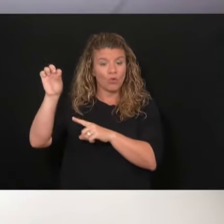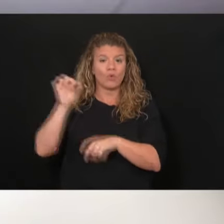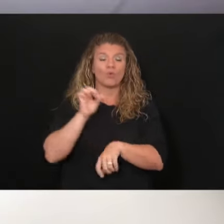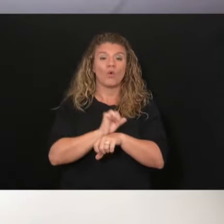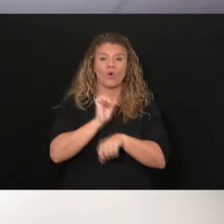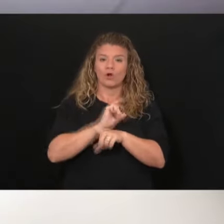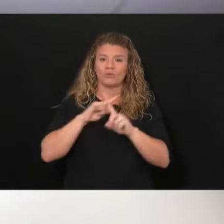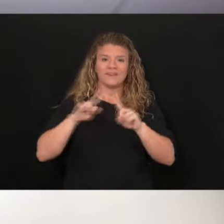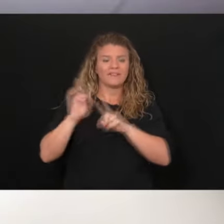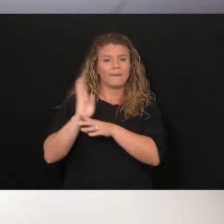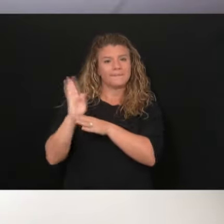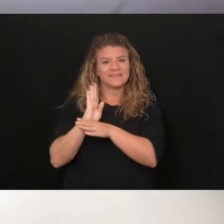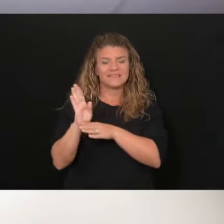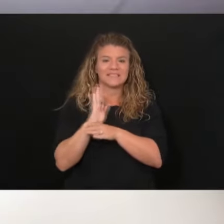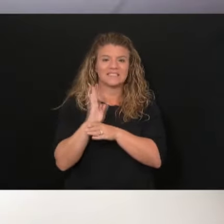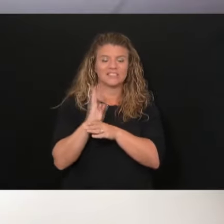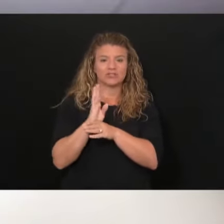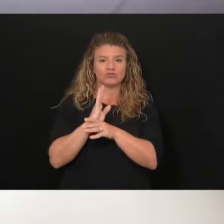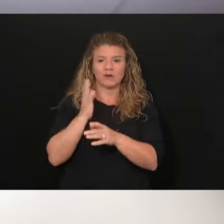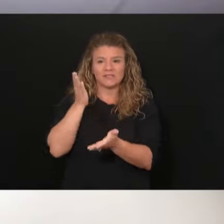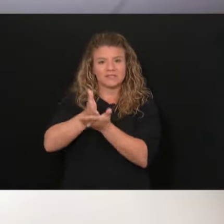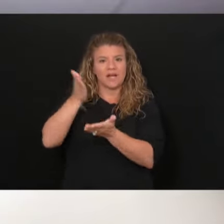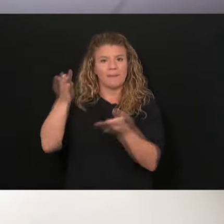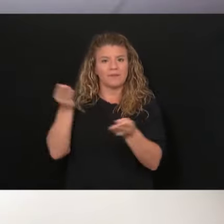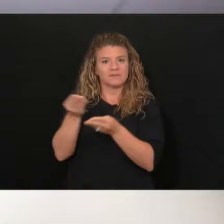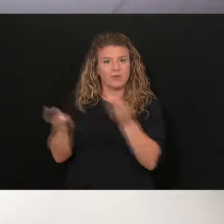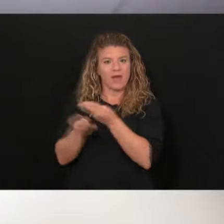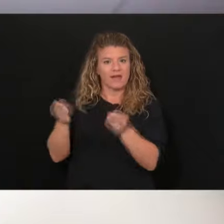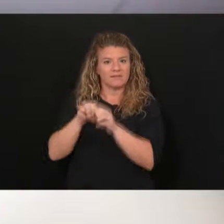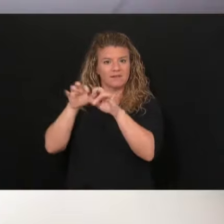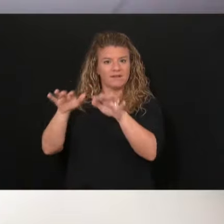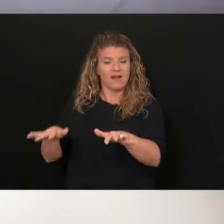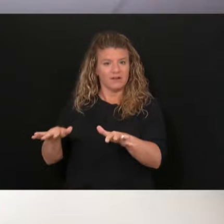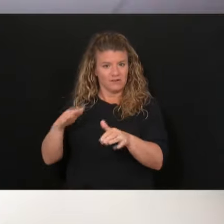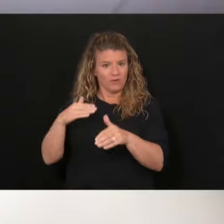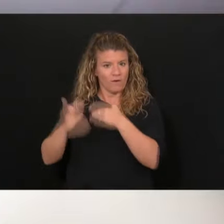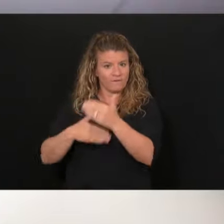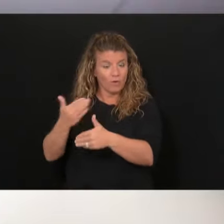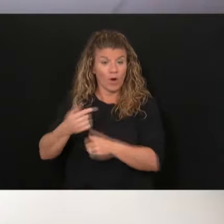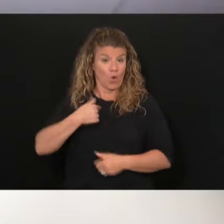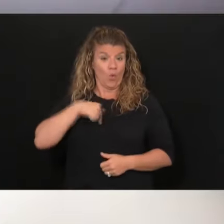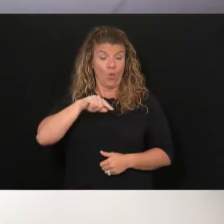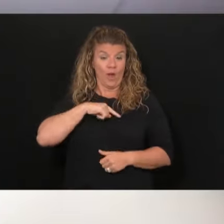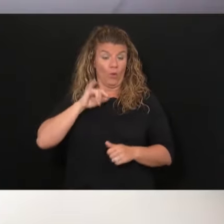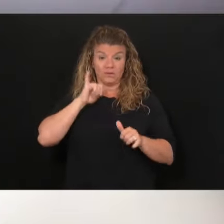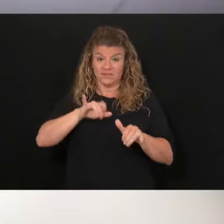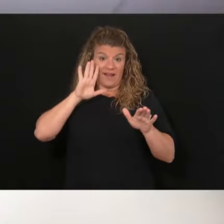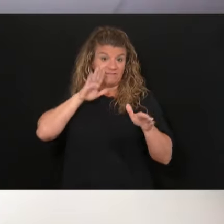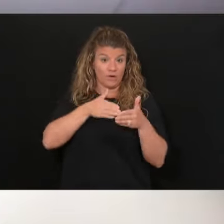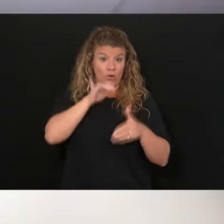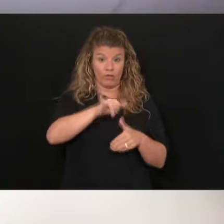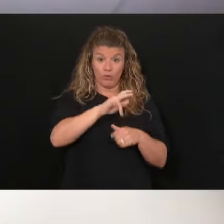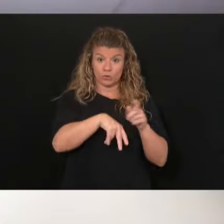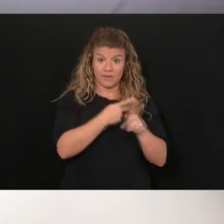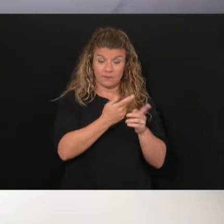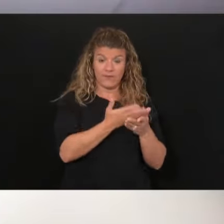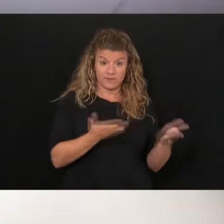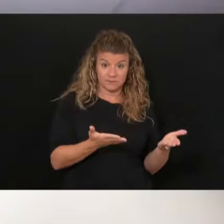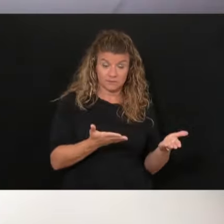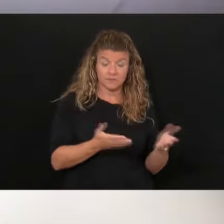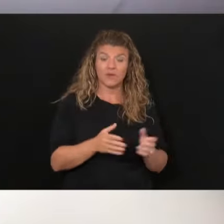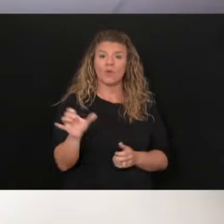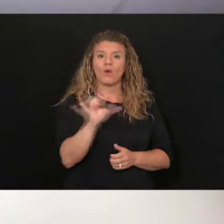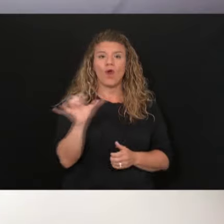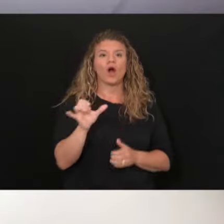with businesses to mitigate the spread of the virus going forward. So we'll stay focused on those things. We'll also